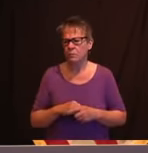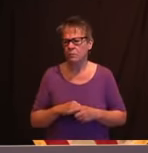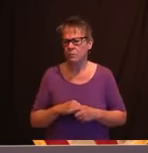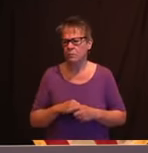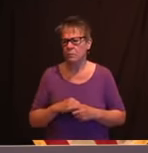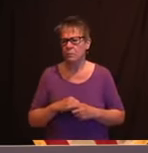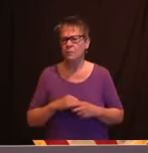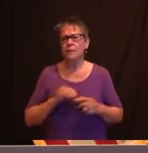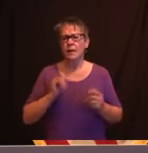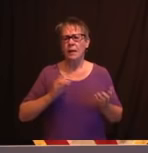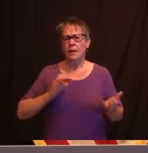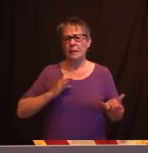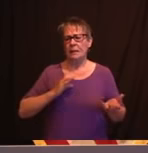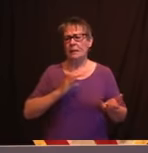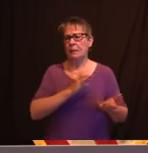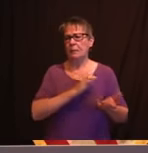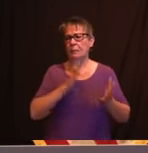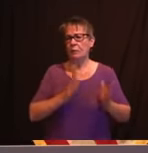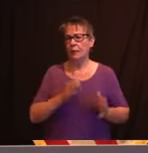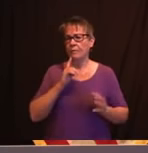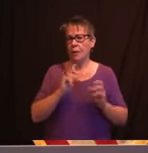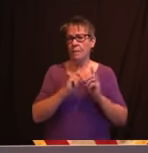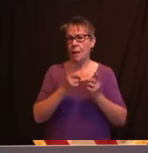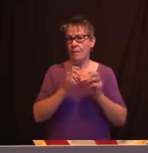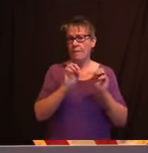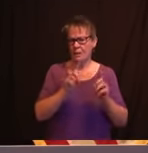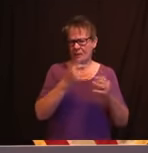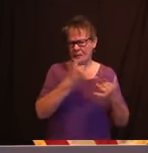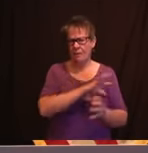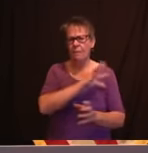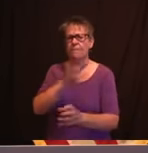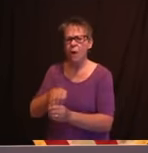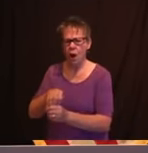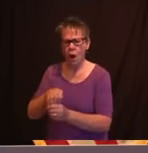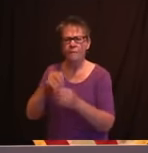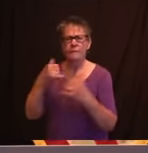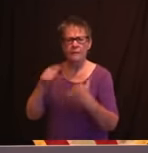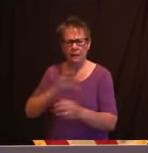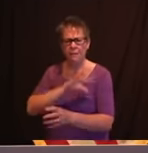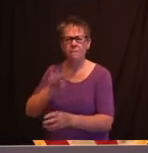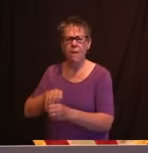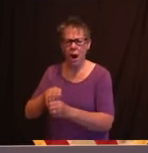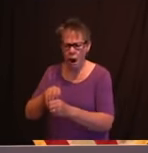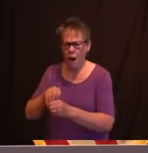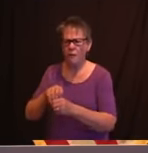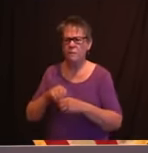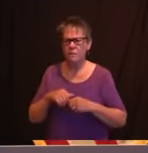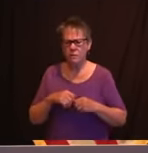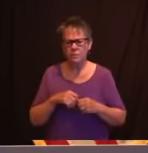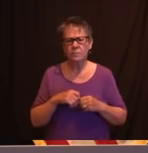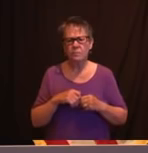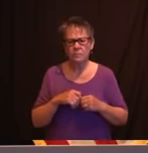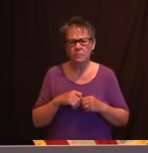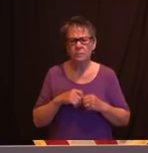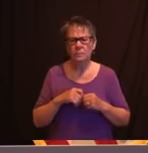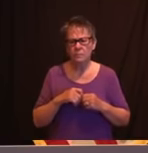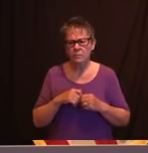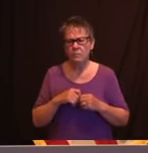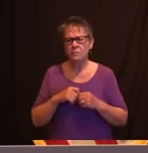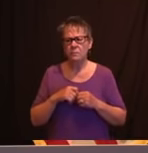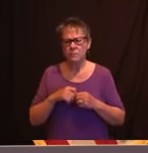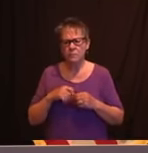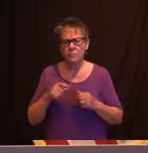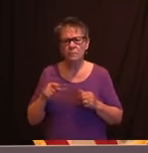through the very complicated question, particularly about what's the summer look like, and more importantly, even what's back to school look like. He's not